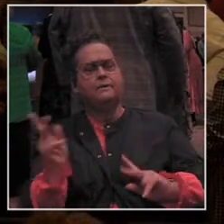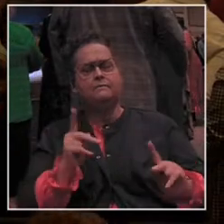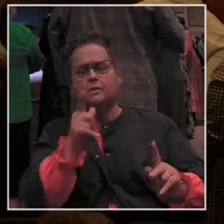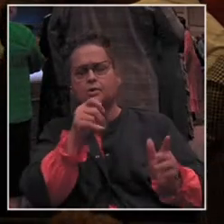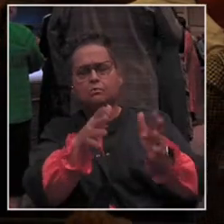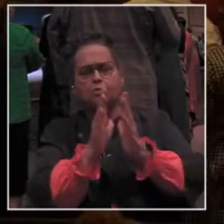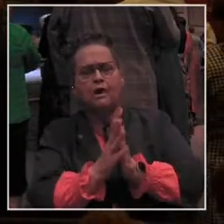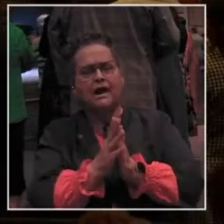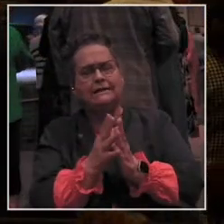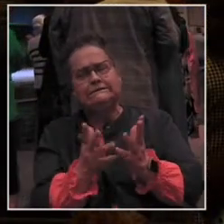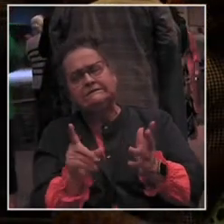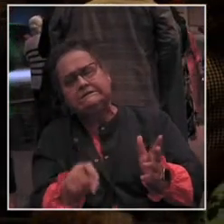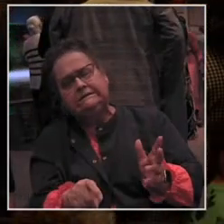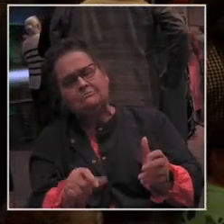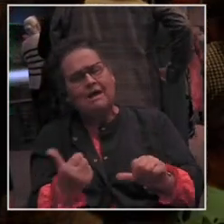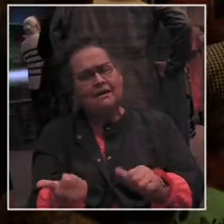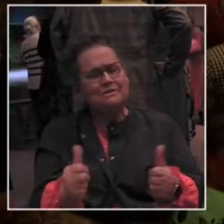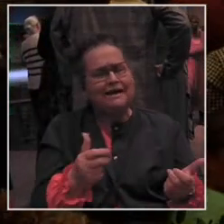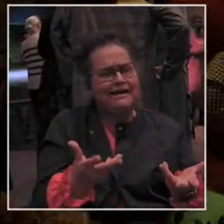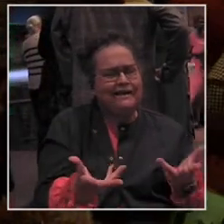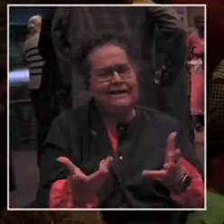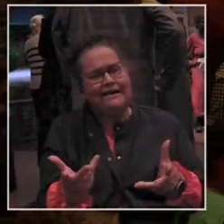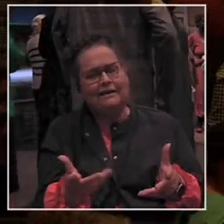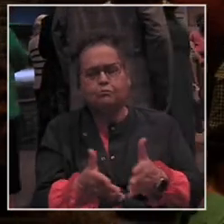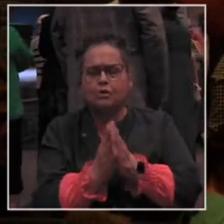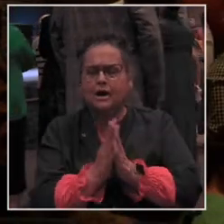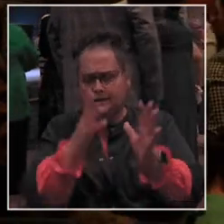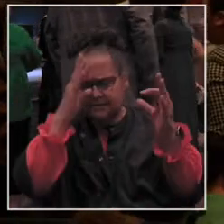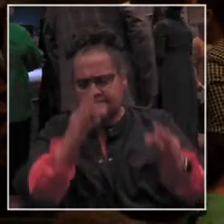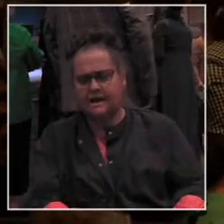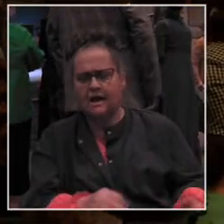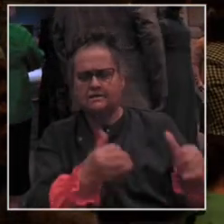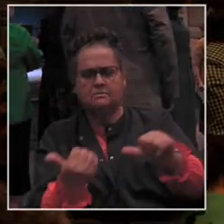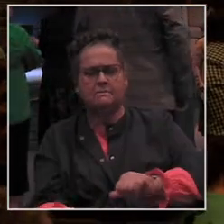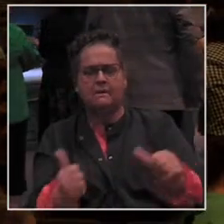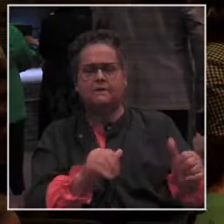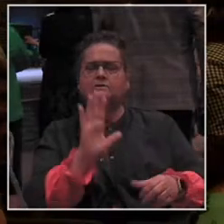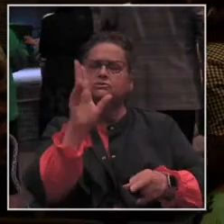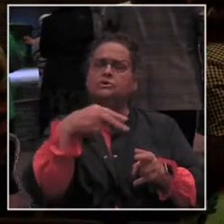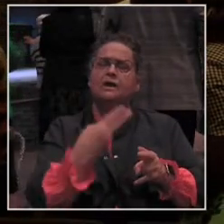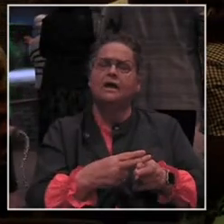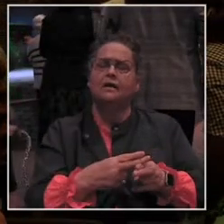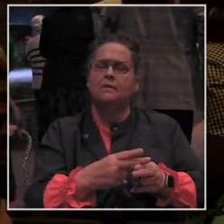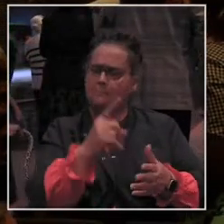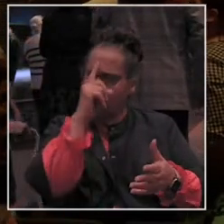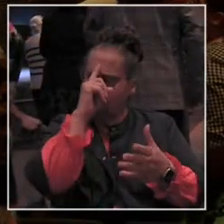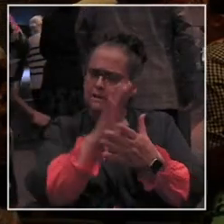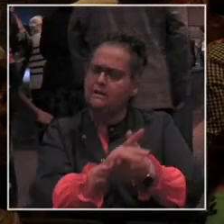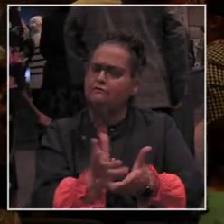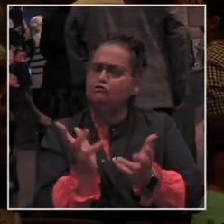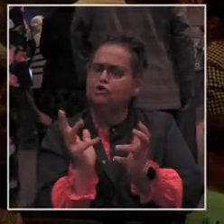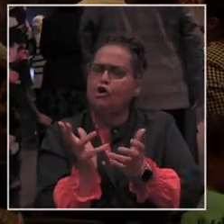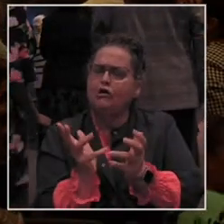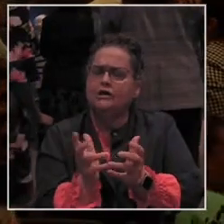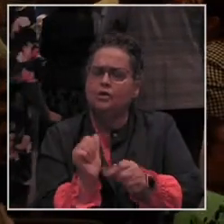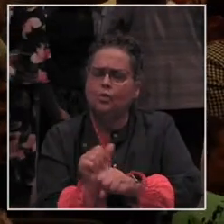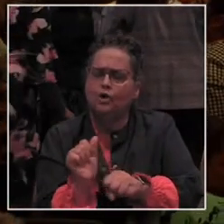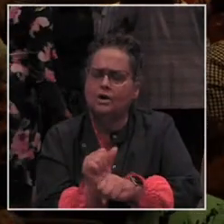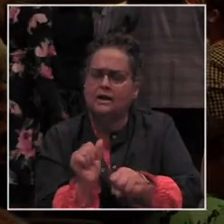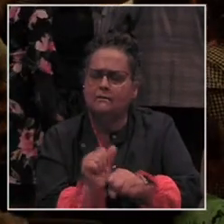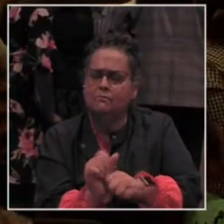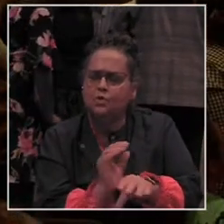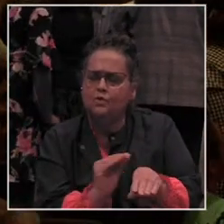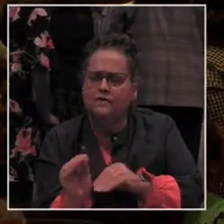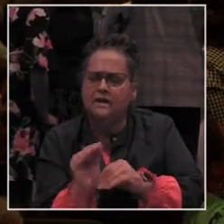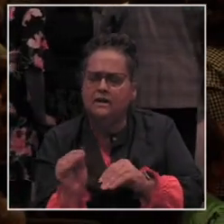pray that you would prompt them and nudge them, Lord, to make a decision to be baptized in your name. Believe, Lord, that you are speaking, you are working, you are moving,